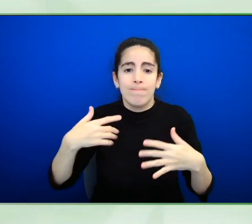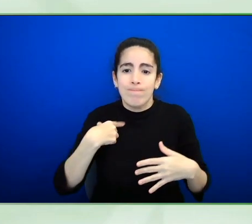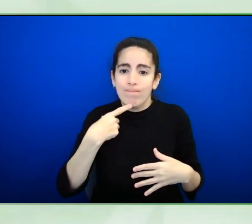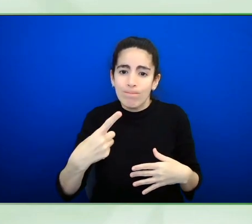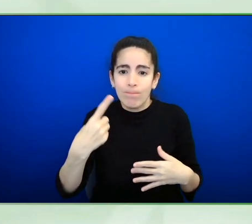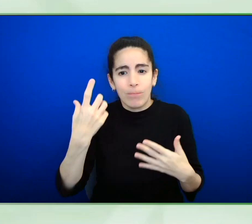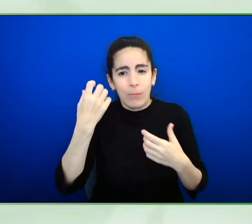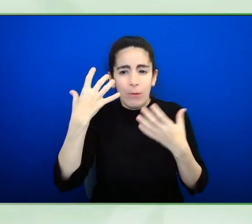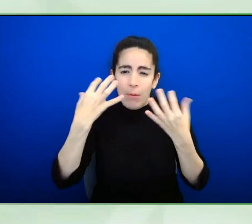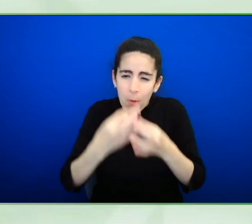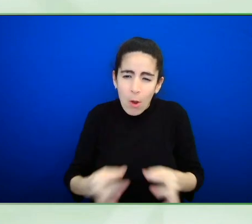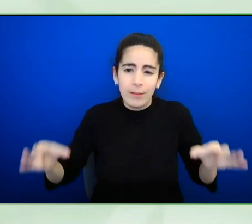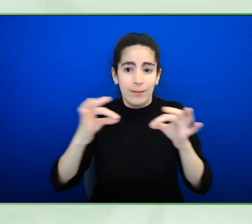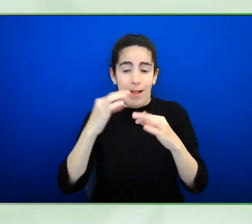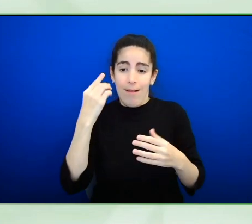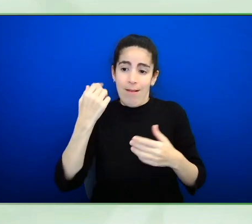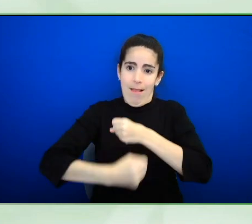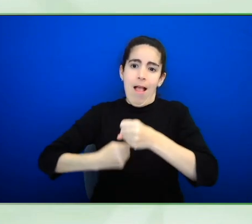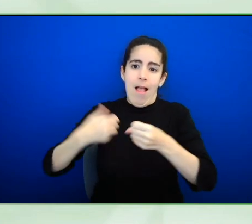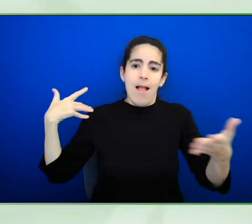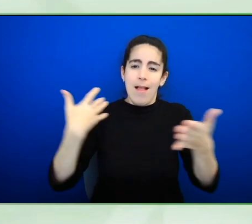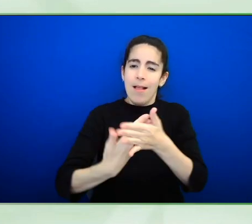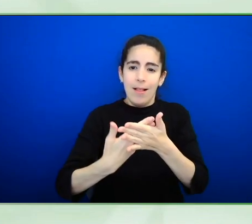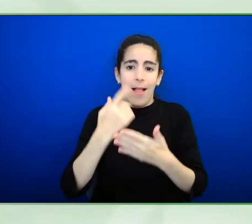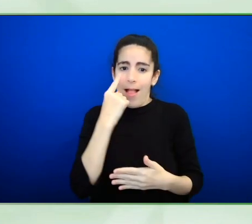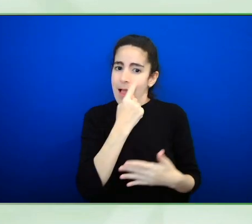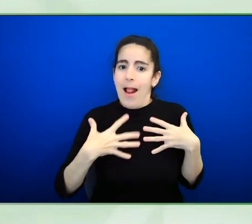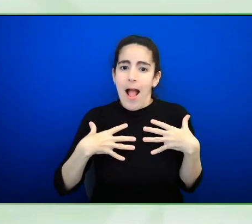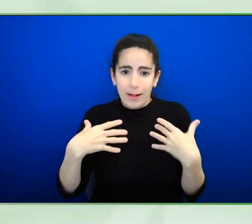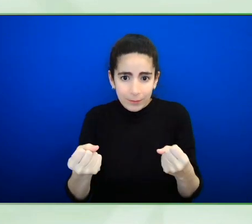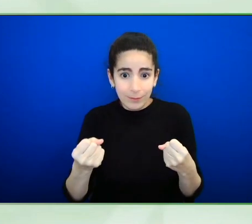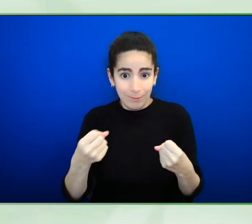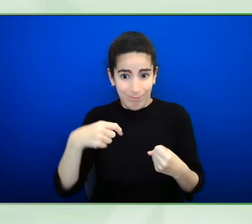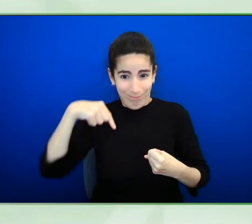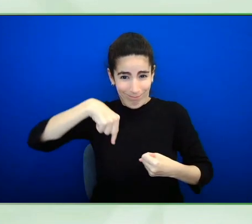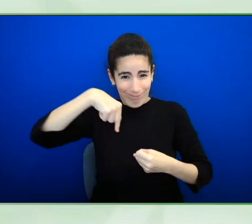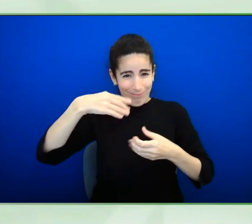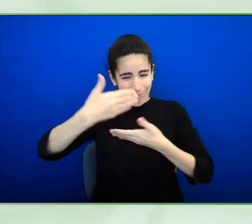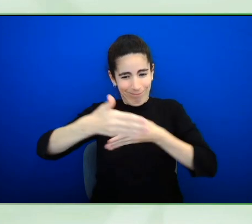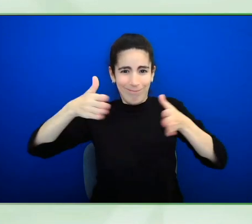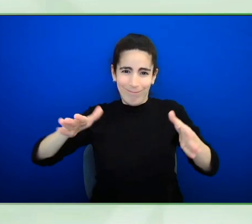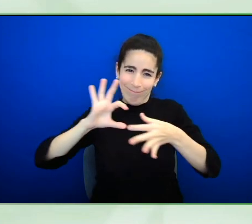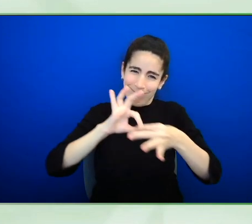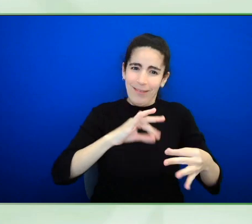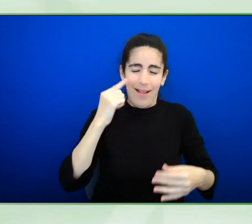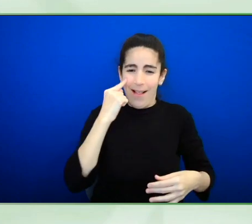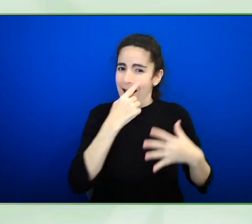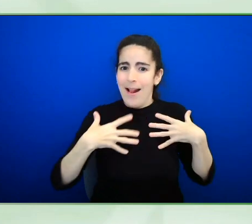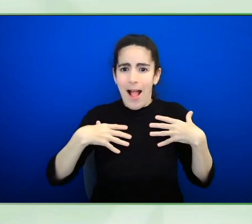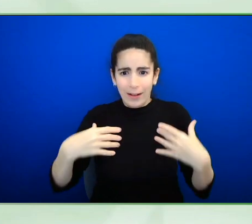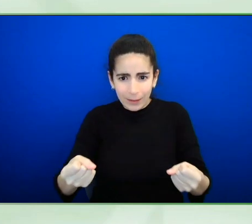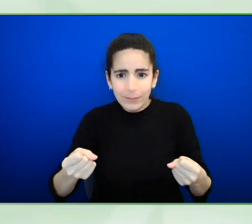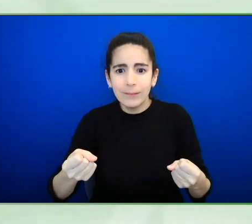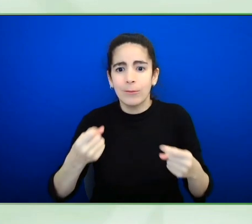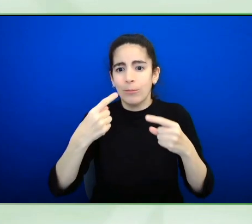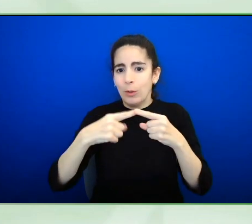of Blindness is bringing together government decision makers at the end of this year to really advocate for an increase in the